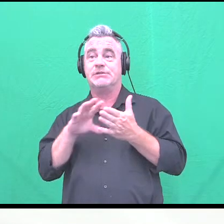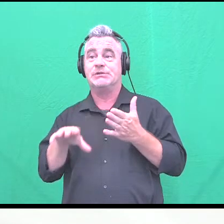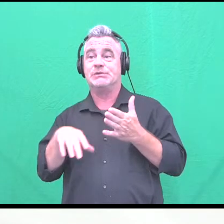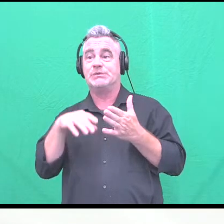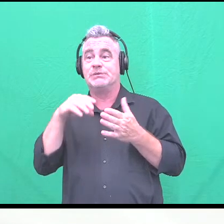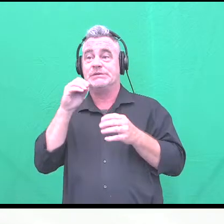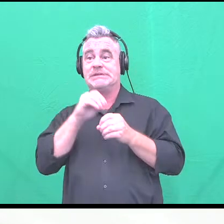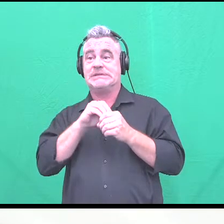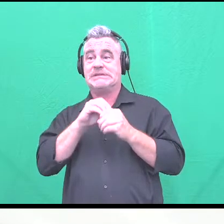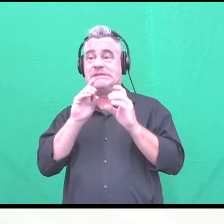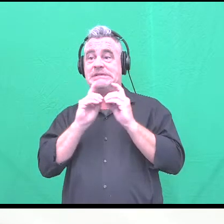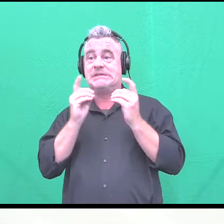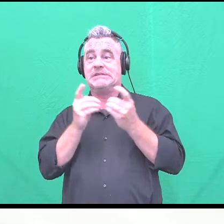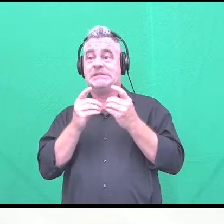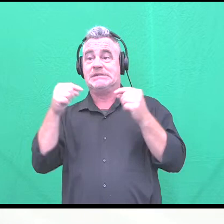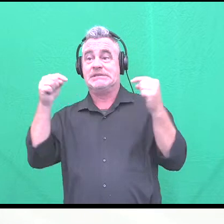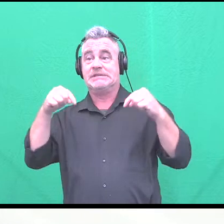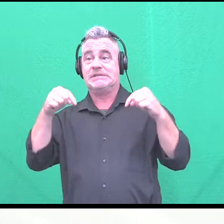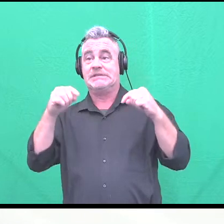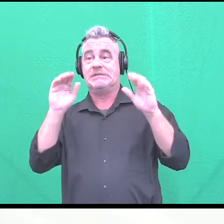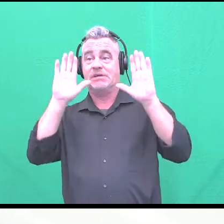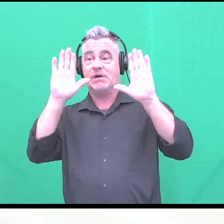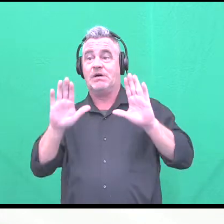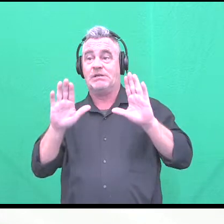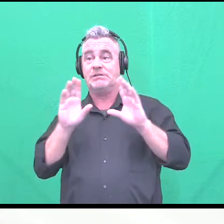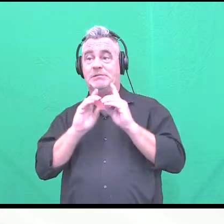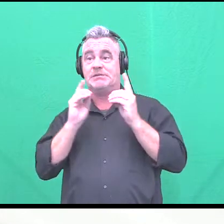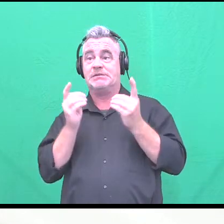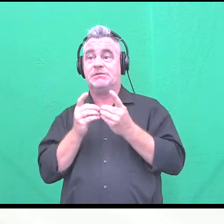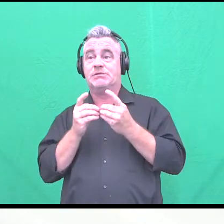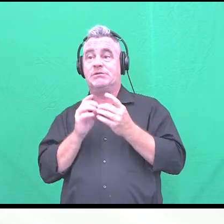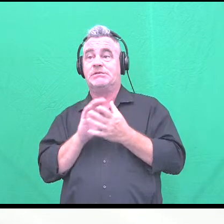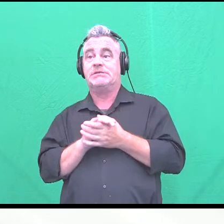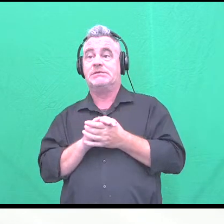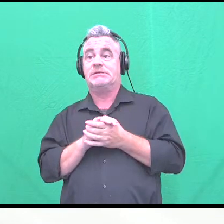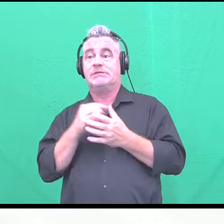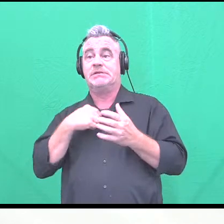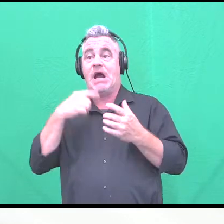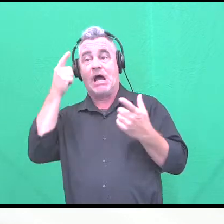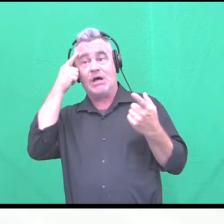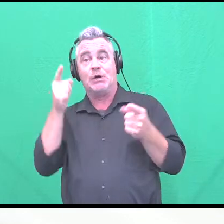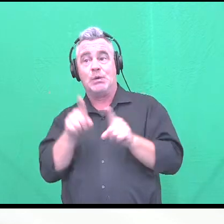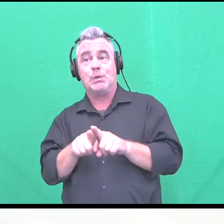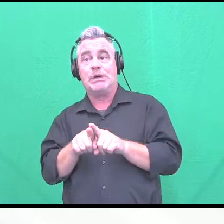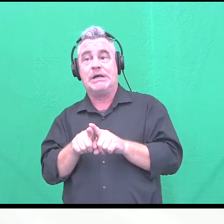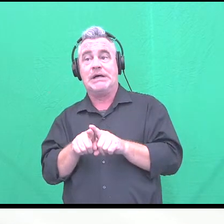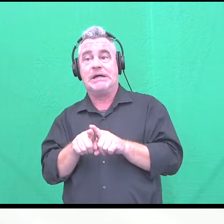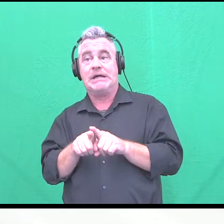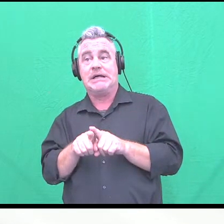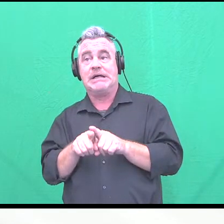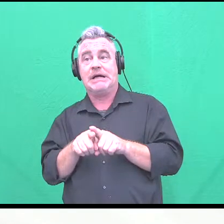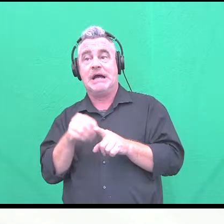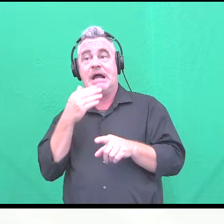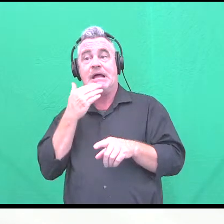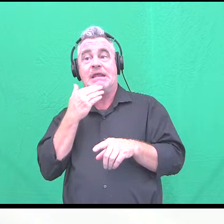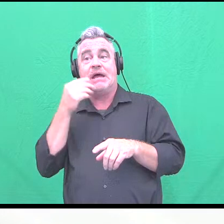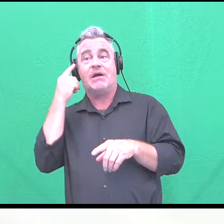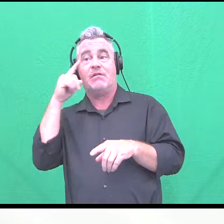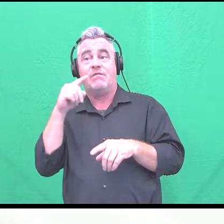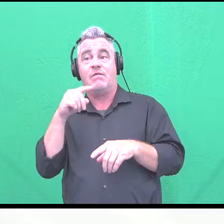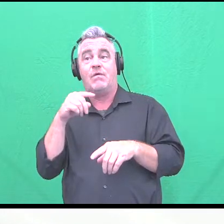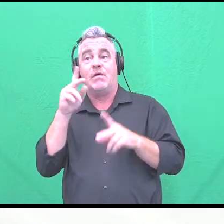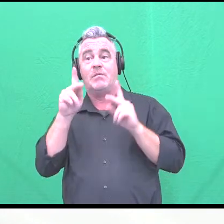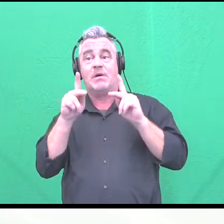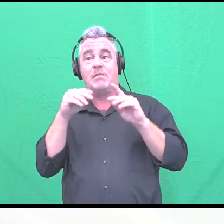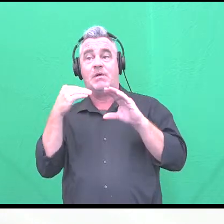an awesome district, and I agree with you wholeheartedly. We also thank the people who wrote in to us. We